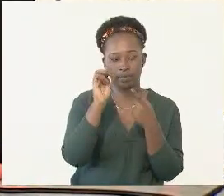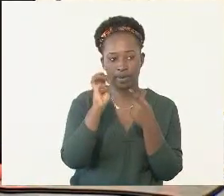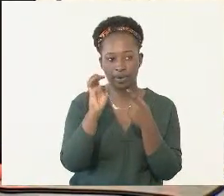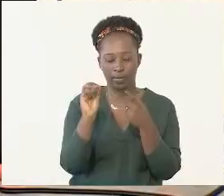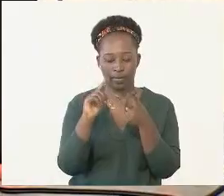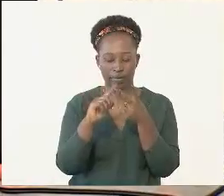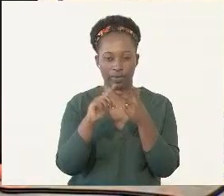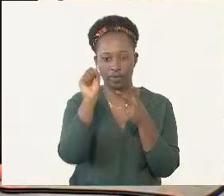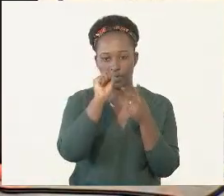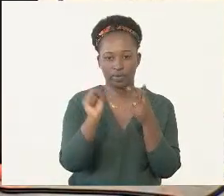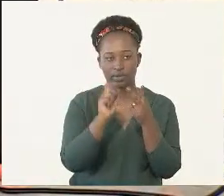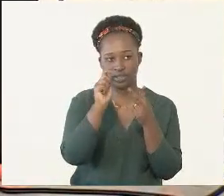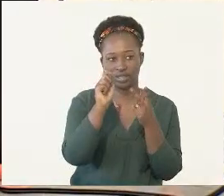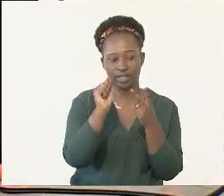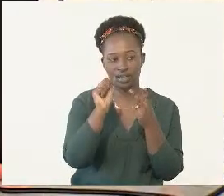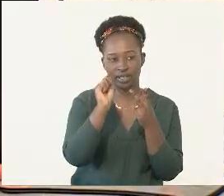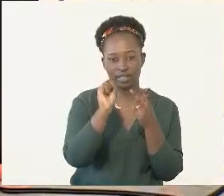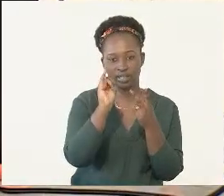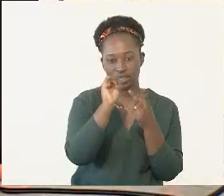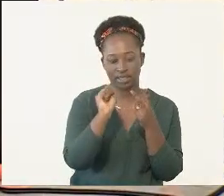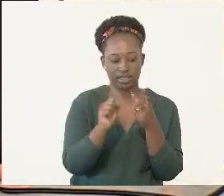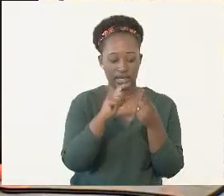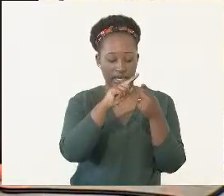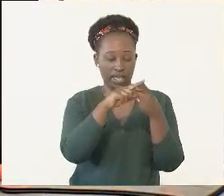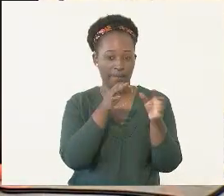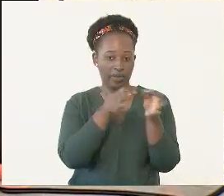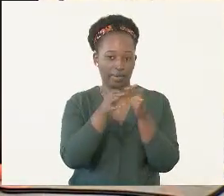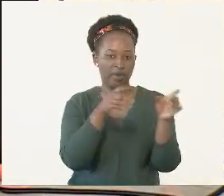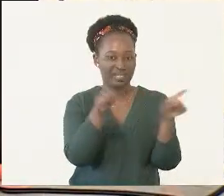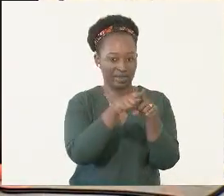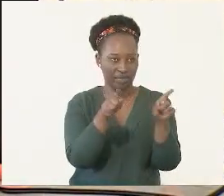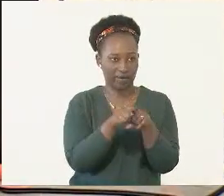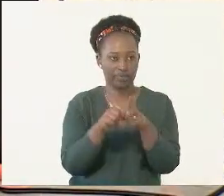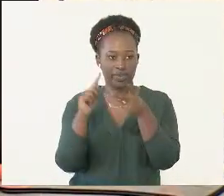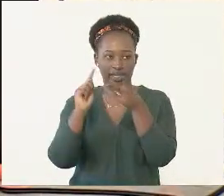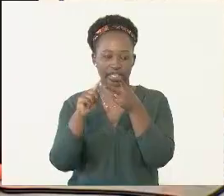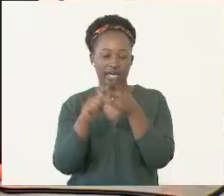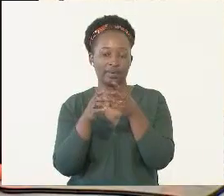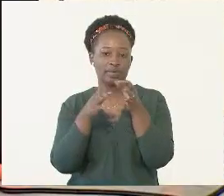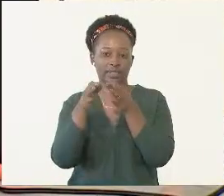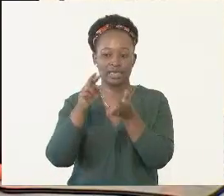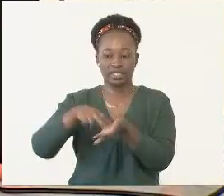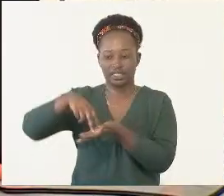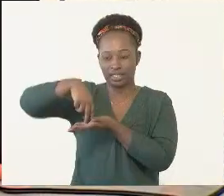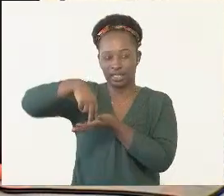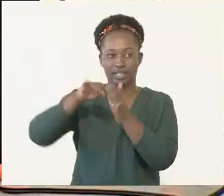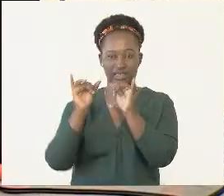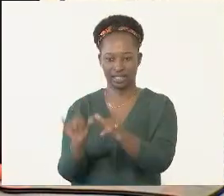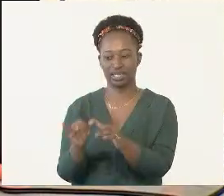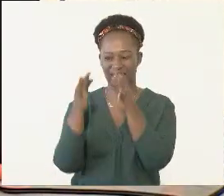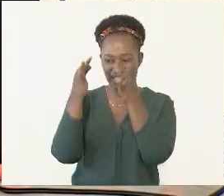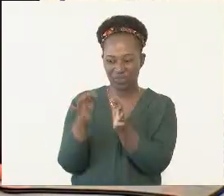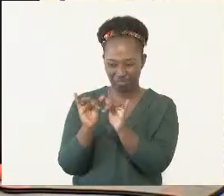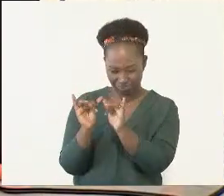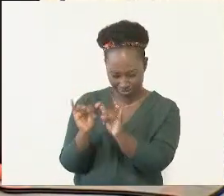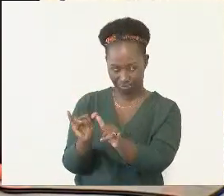stasis. Homeo means similar. And then stasis refers to a standstill, something that remains at a